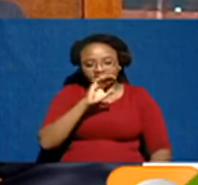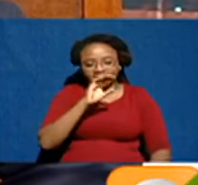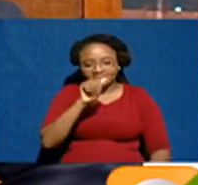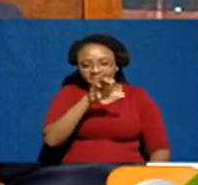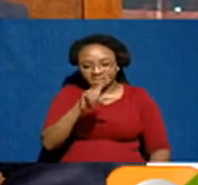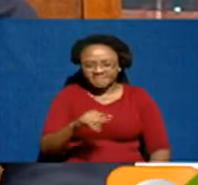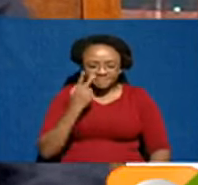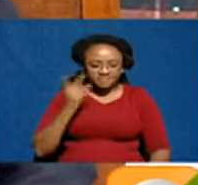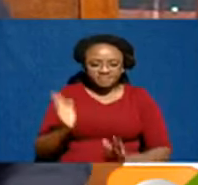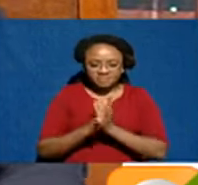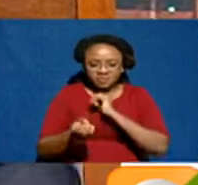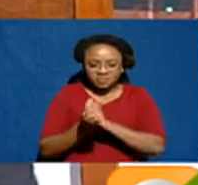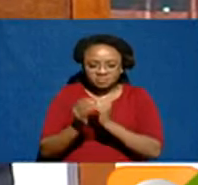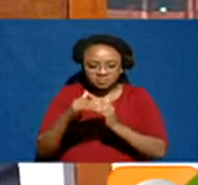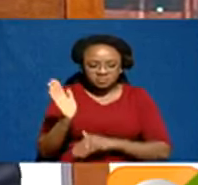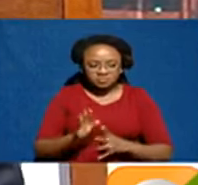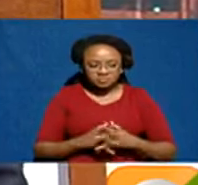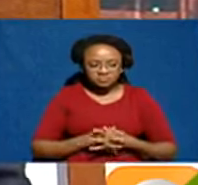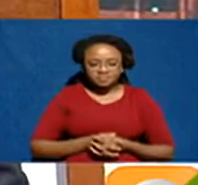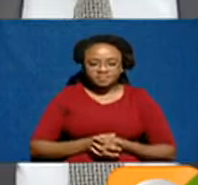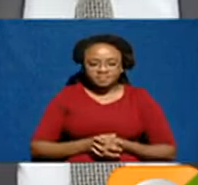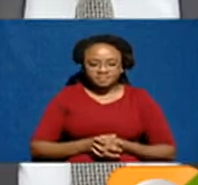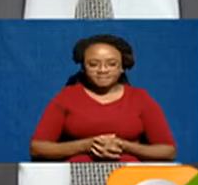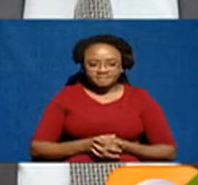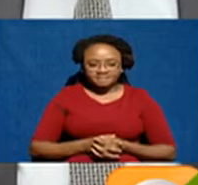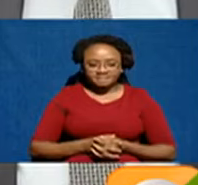We get more from our very own Stephen Little.